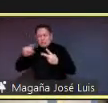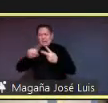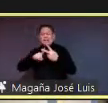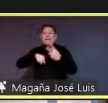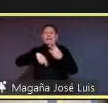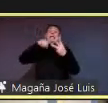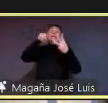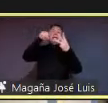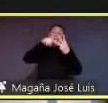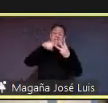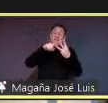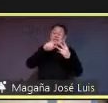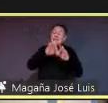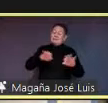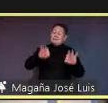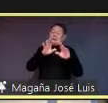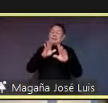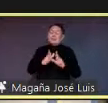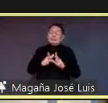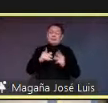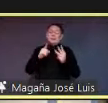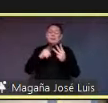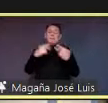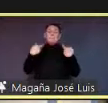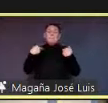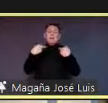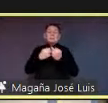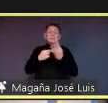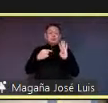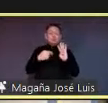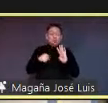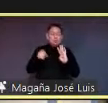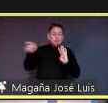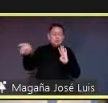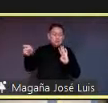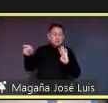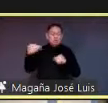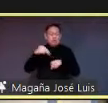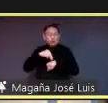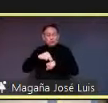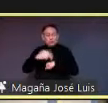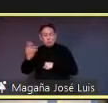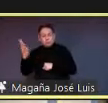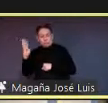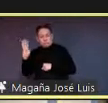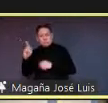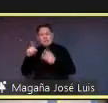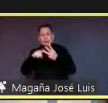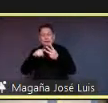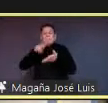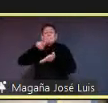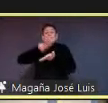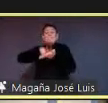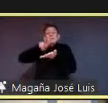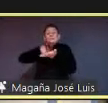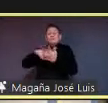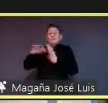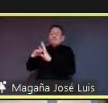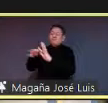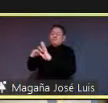important for us, the teachers, to be able to guide the students so that the future physicians can